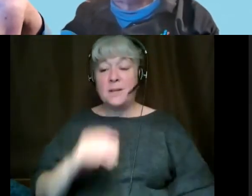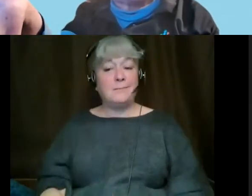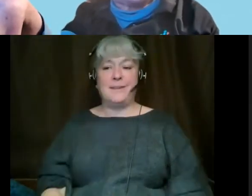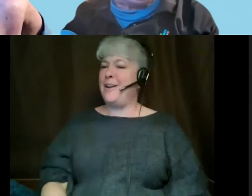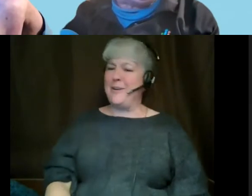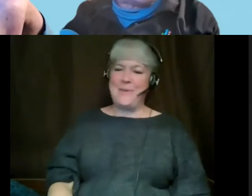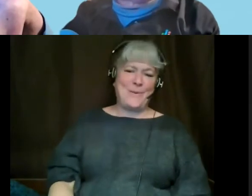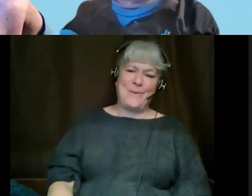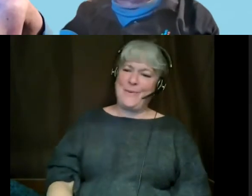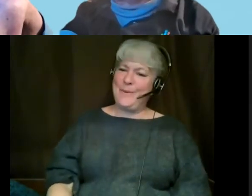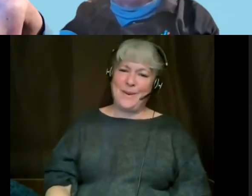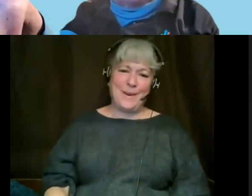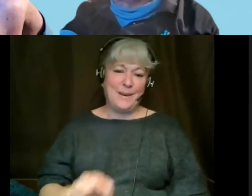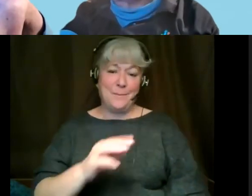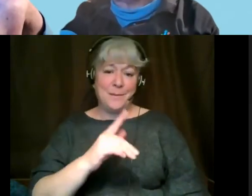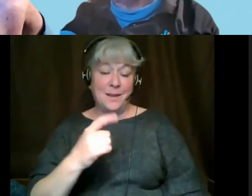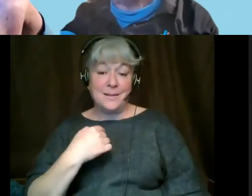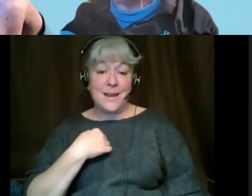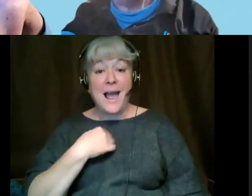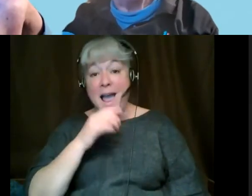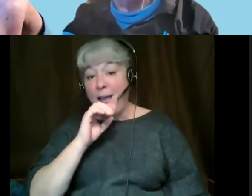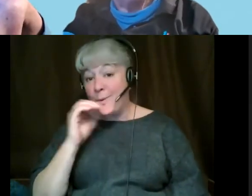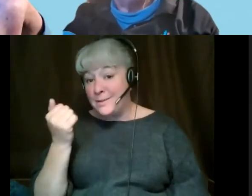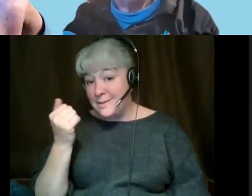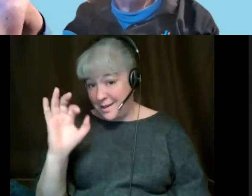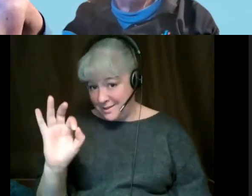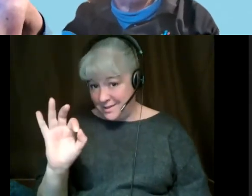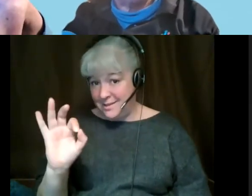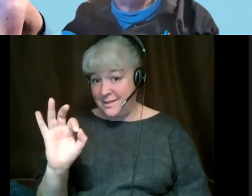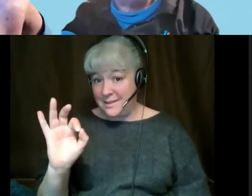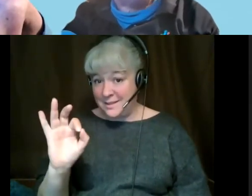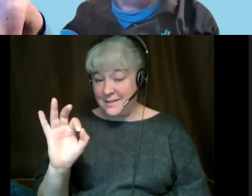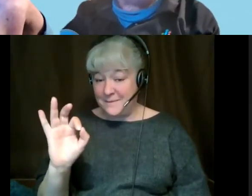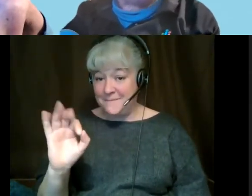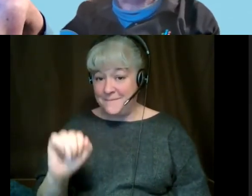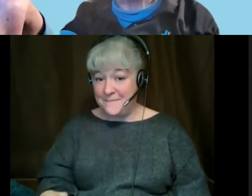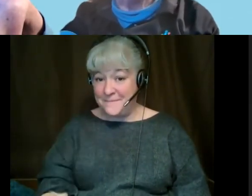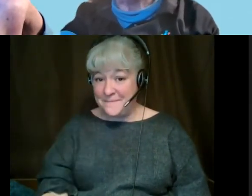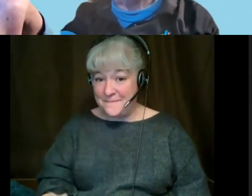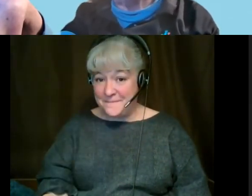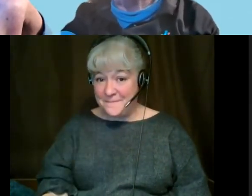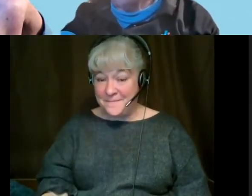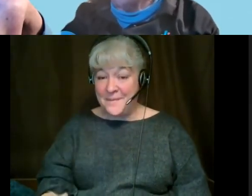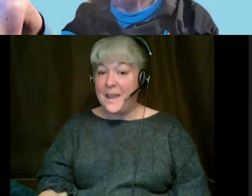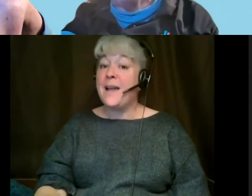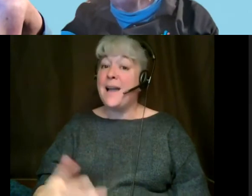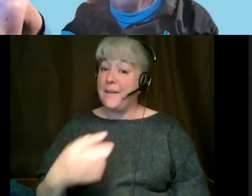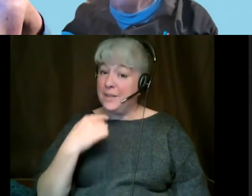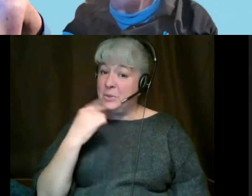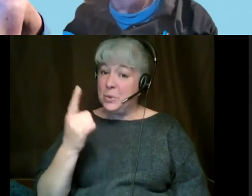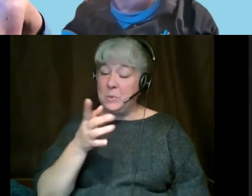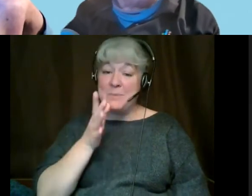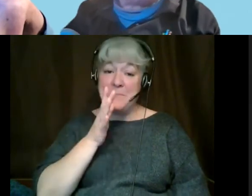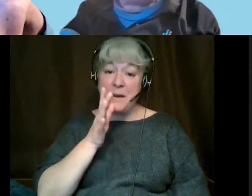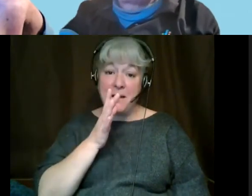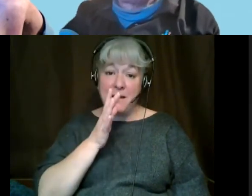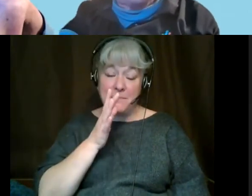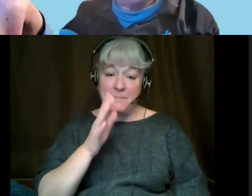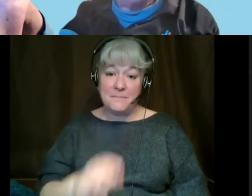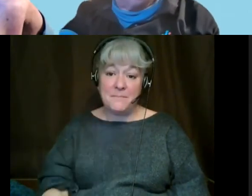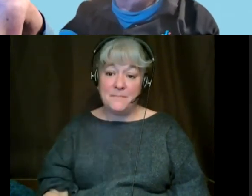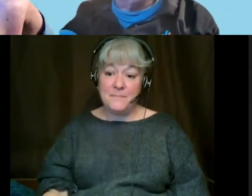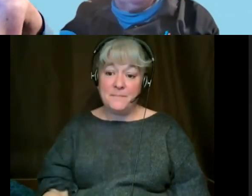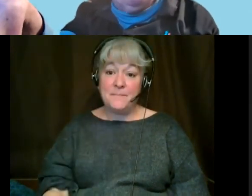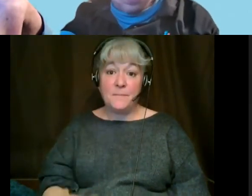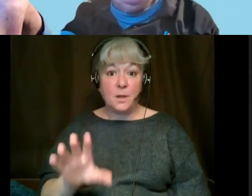No, because I was 19. I told my mom I left. Do